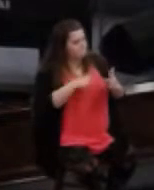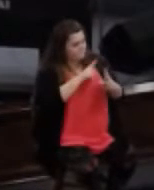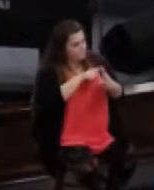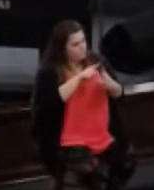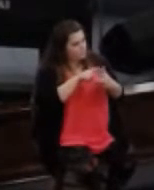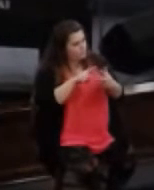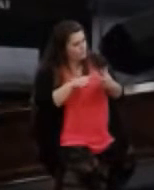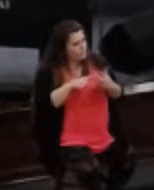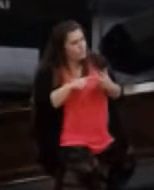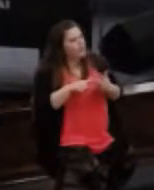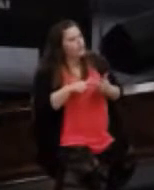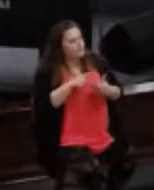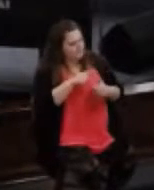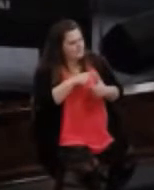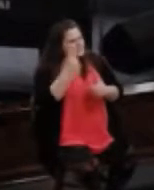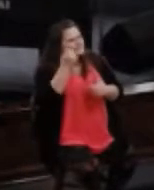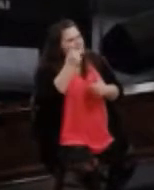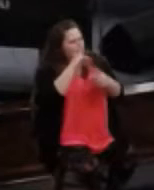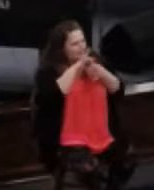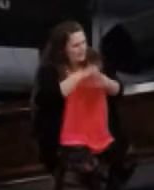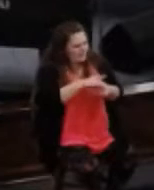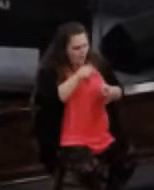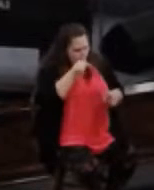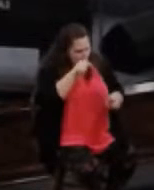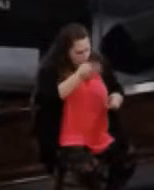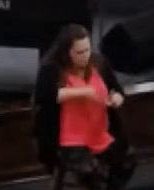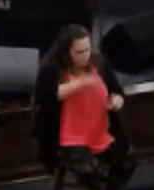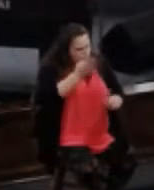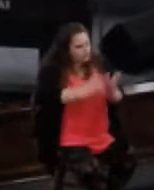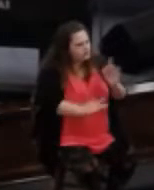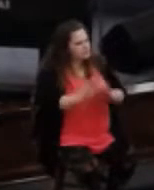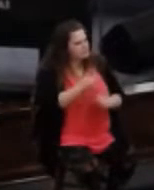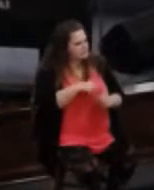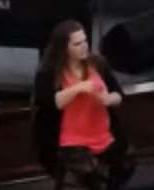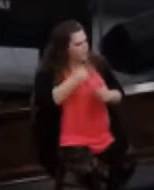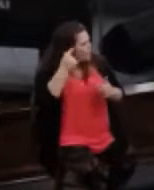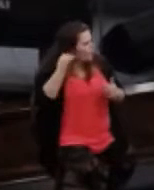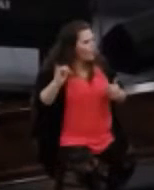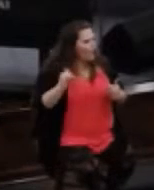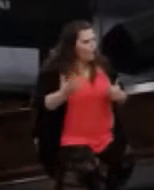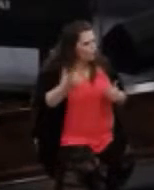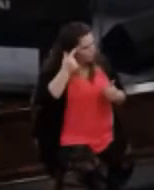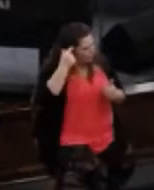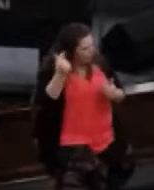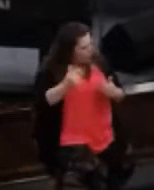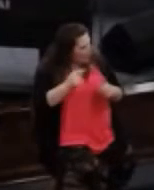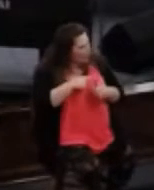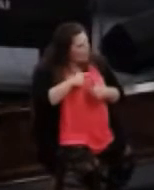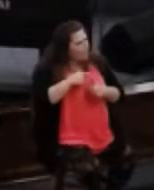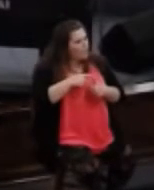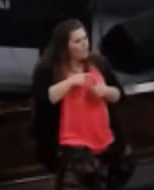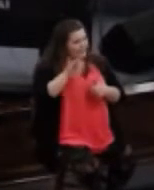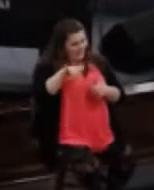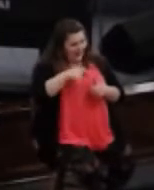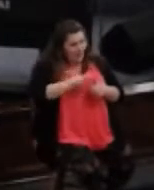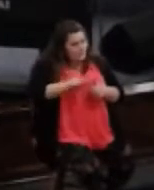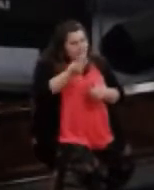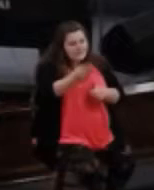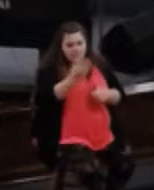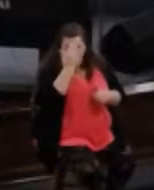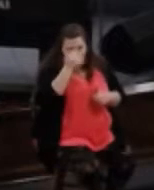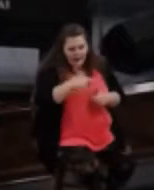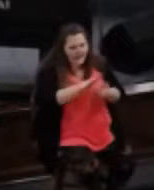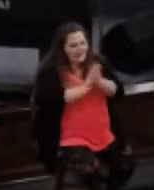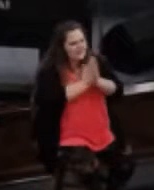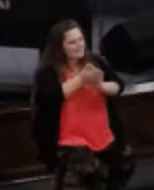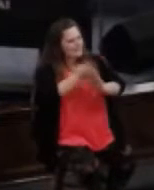to something about who Jesus was. Think about it. Gold. Gold was a gift given because he'd